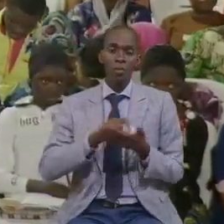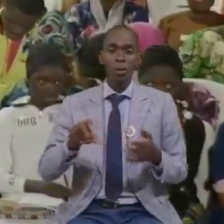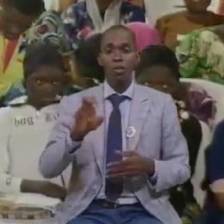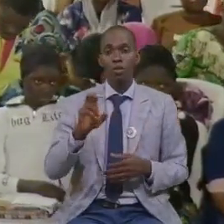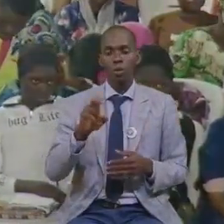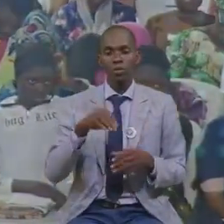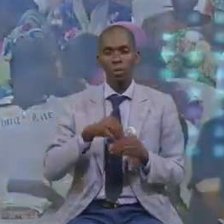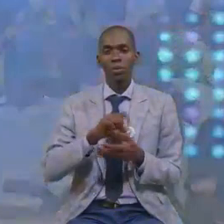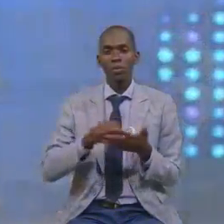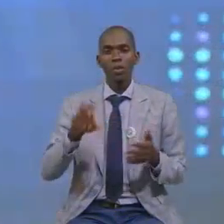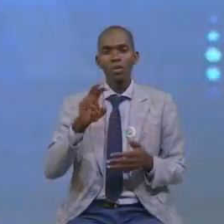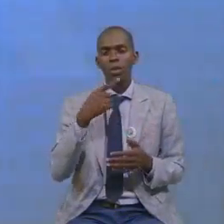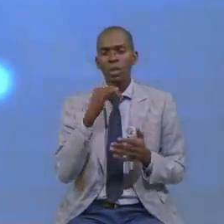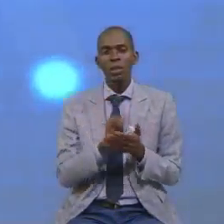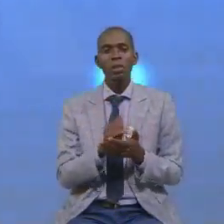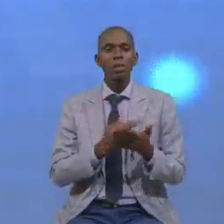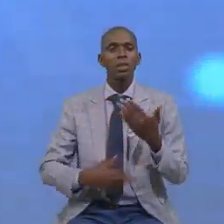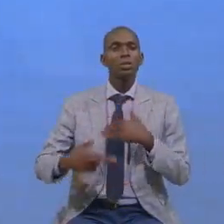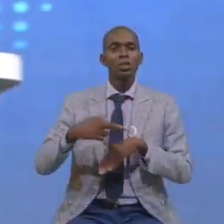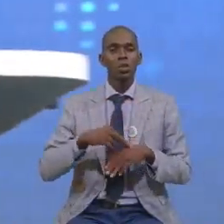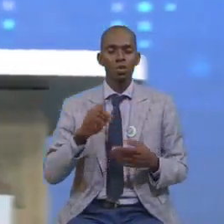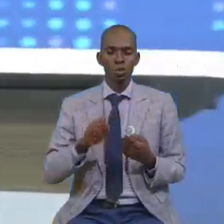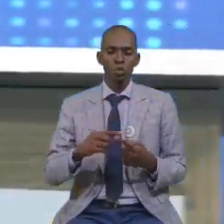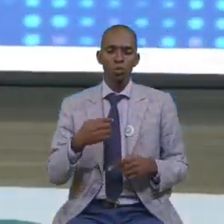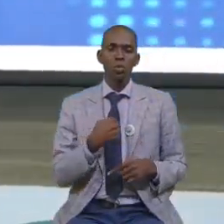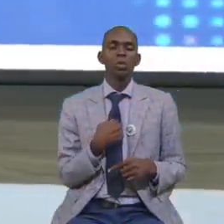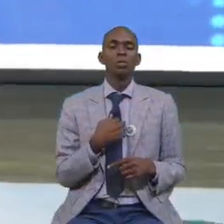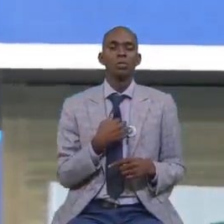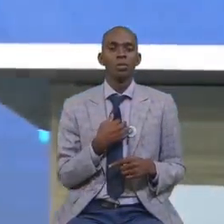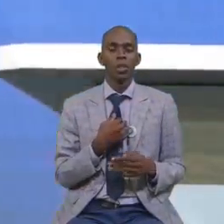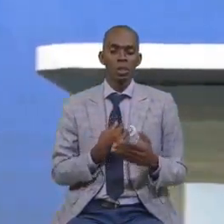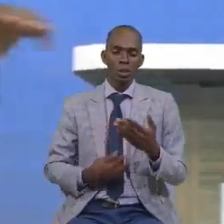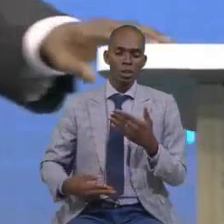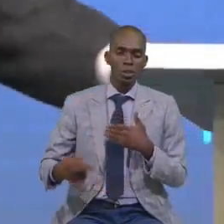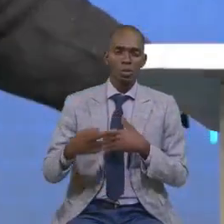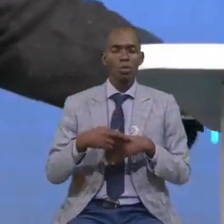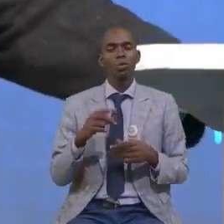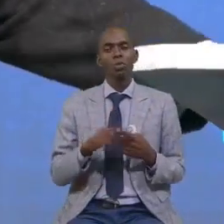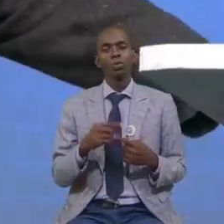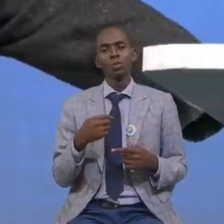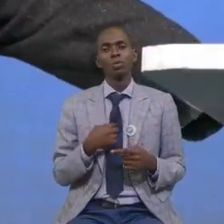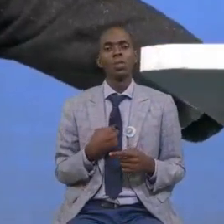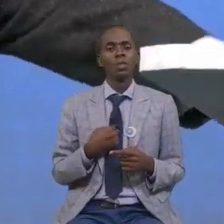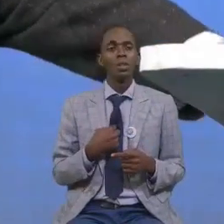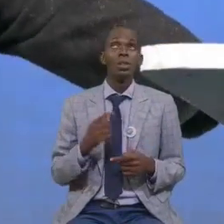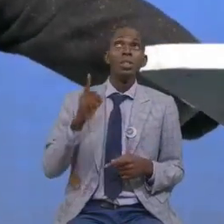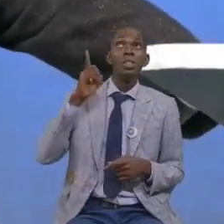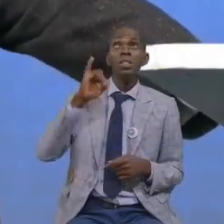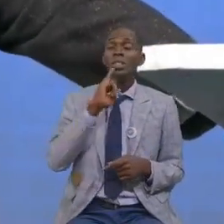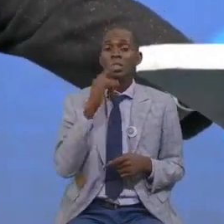Verse 12 said, restore unto me. Restore unto me. It's the